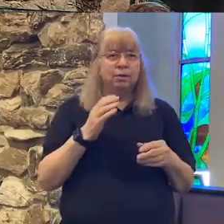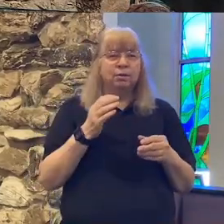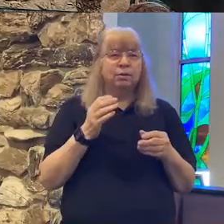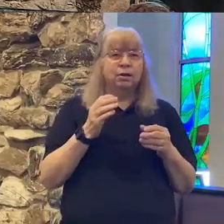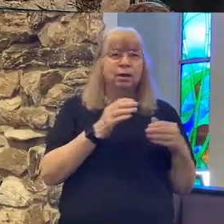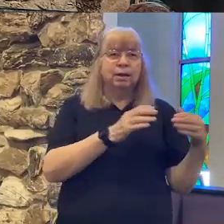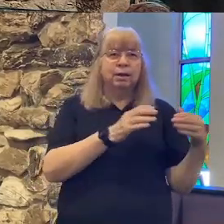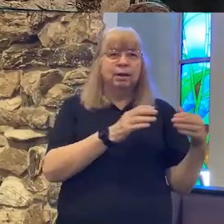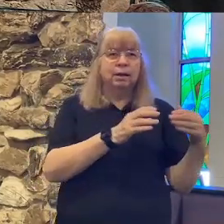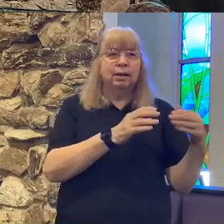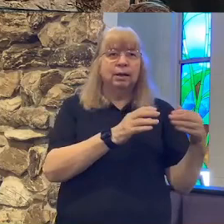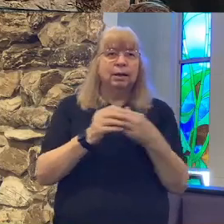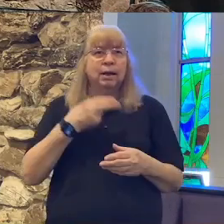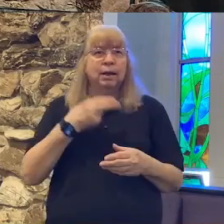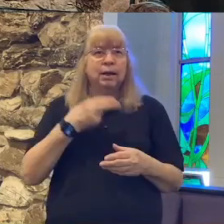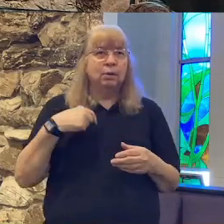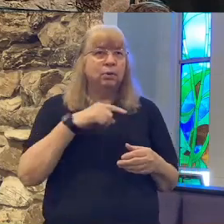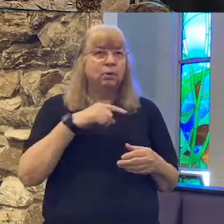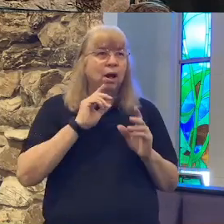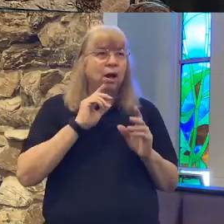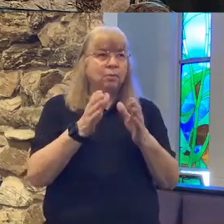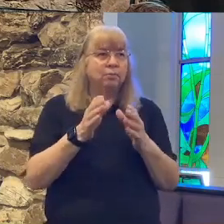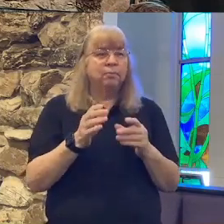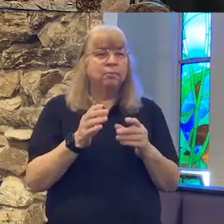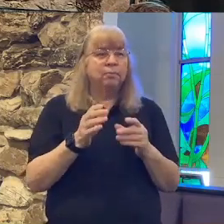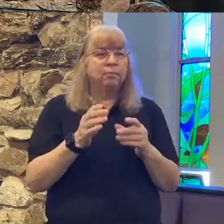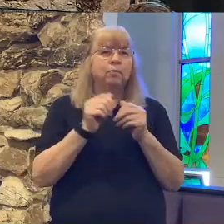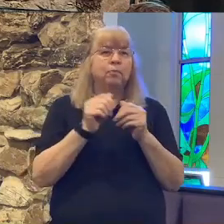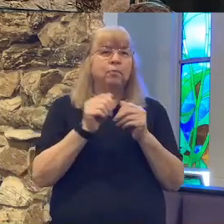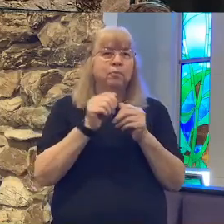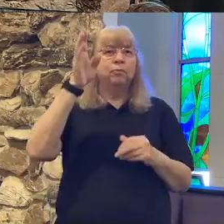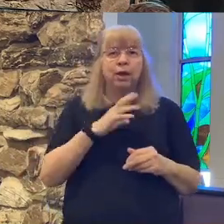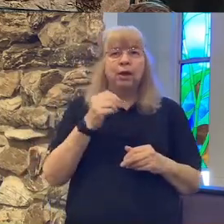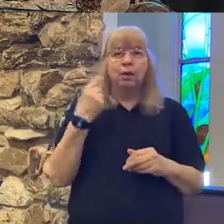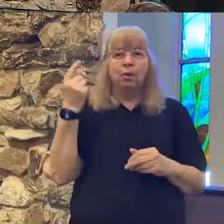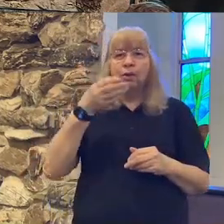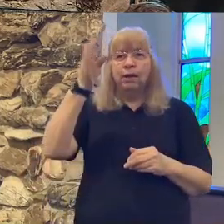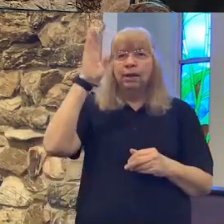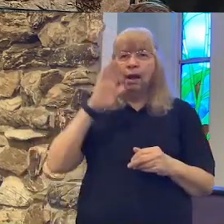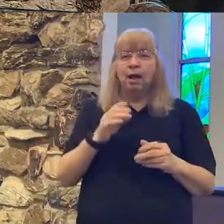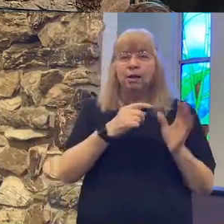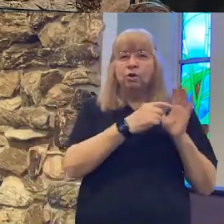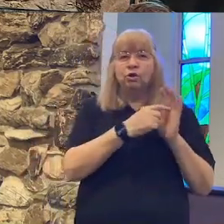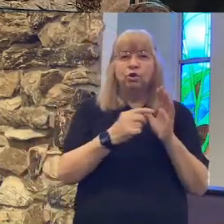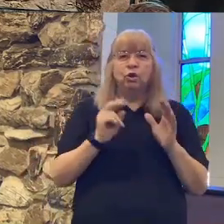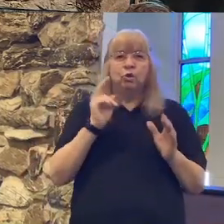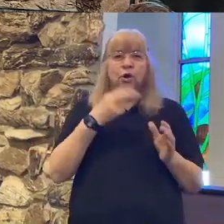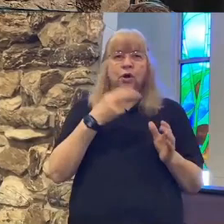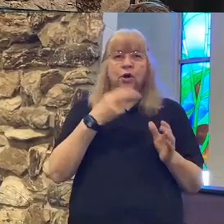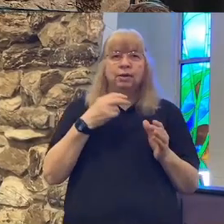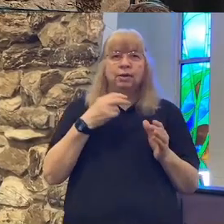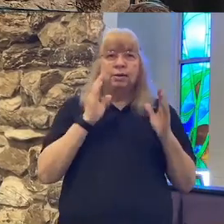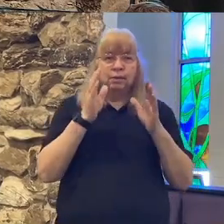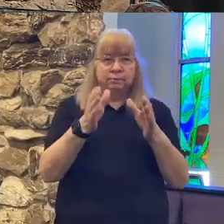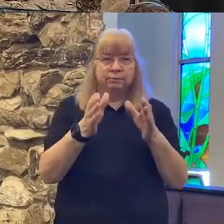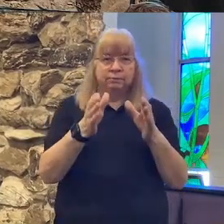Because we are on a path with God. And only God can show us that direction.